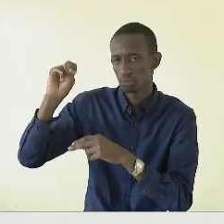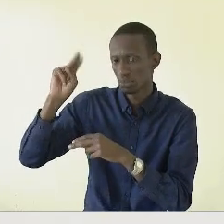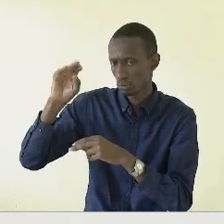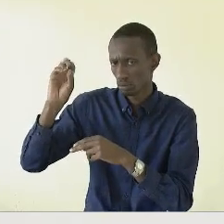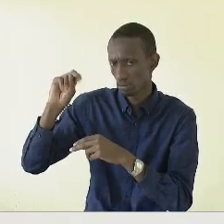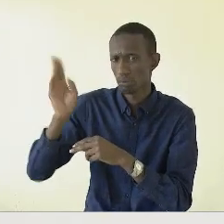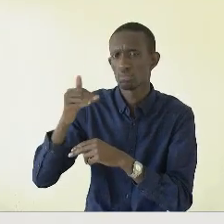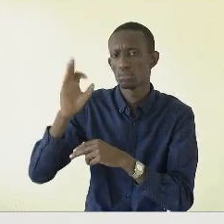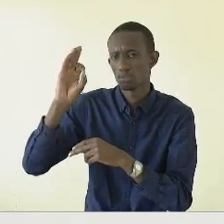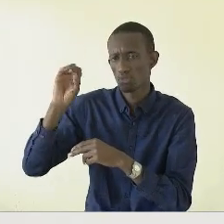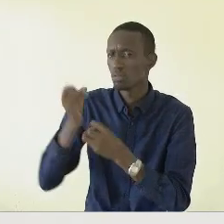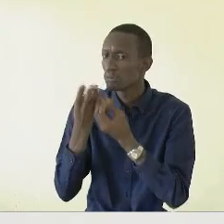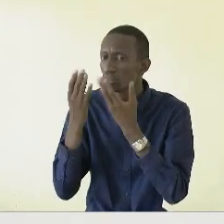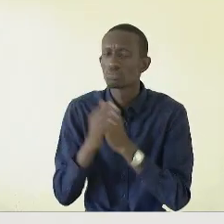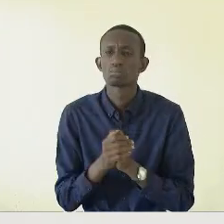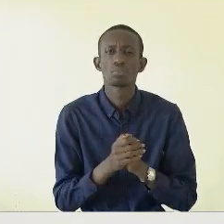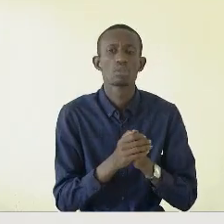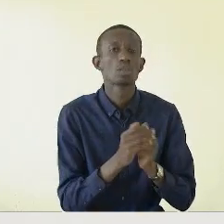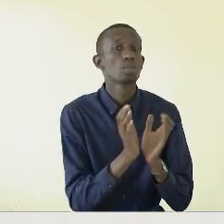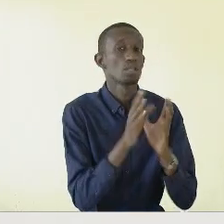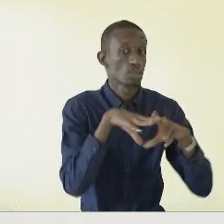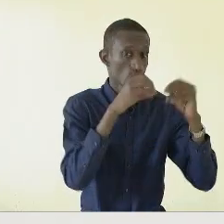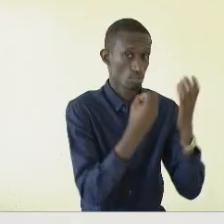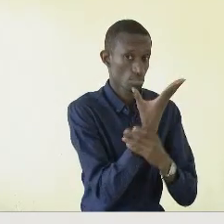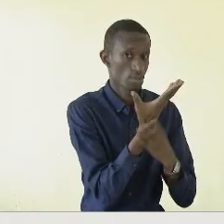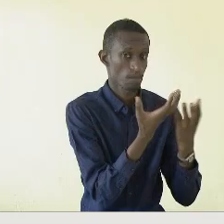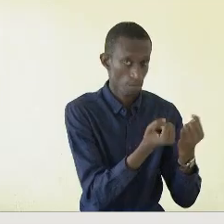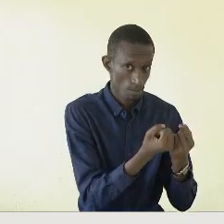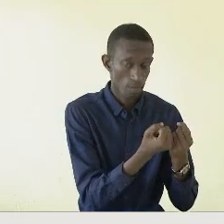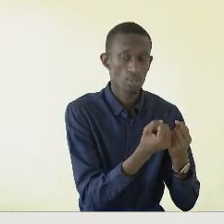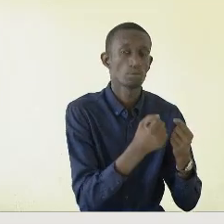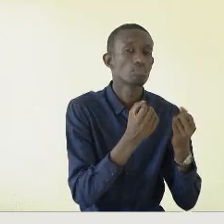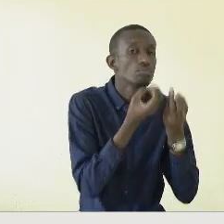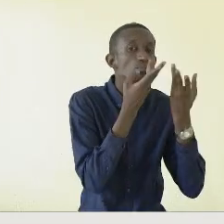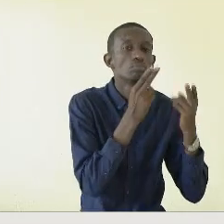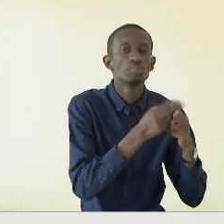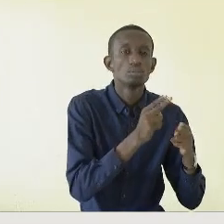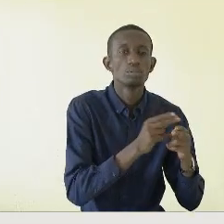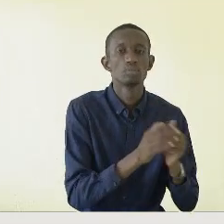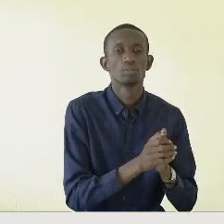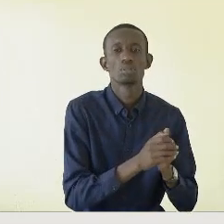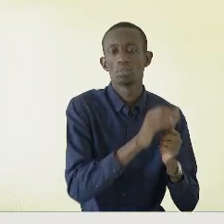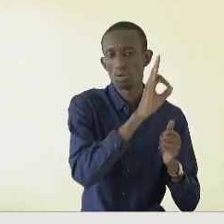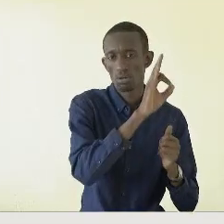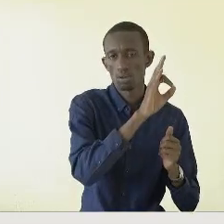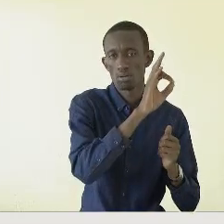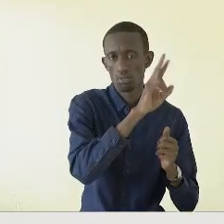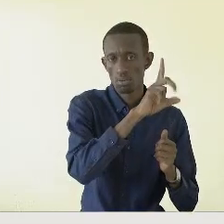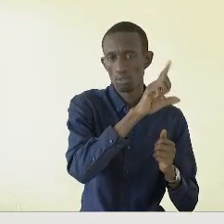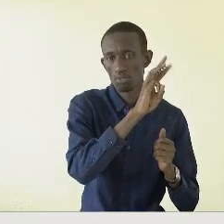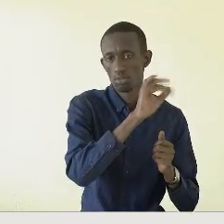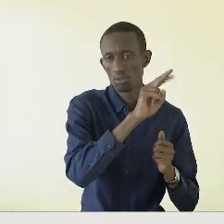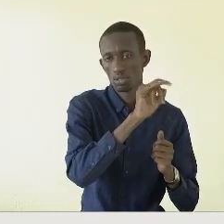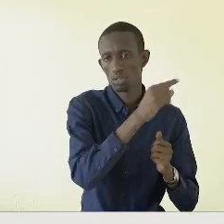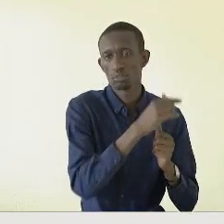a characteristic feature of flowering plants and is actually extension of the shoot. It is